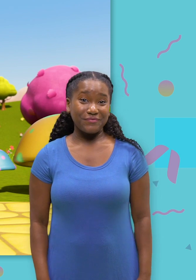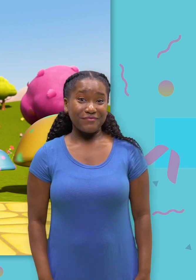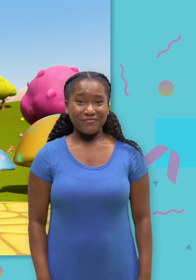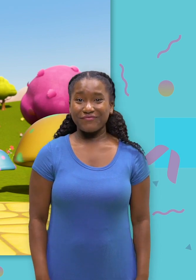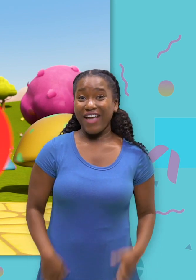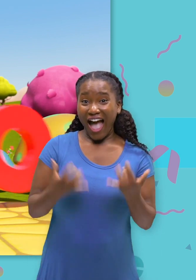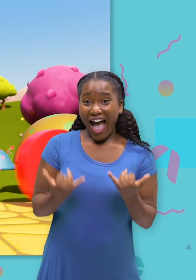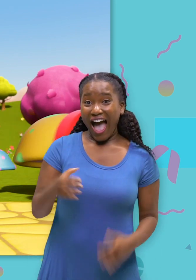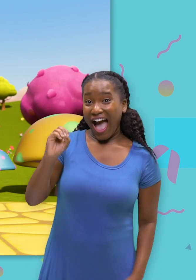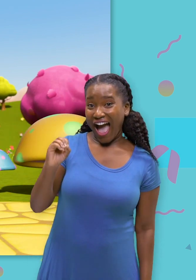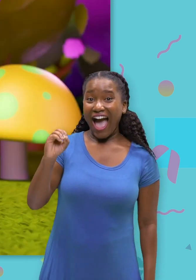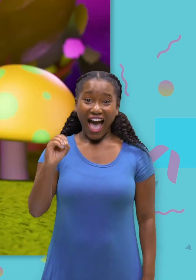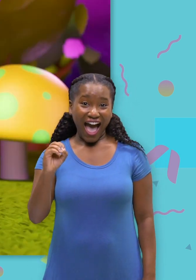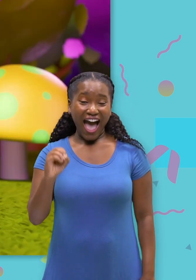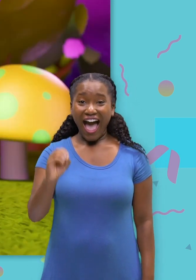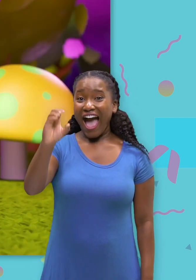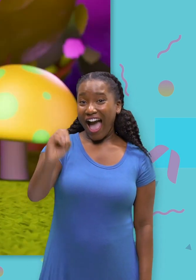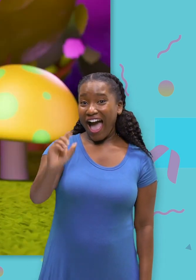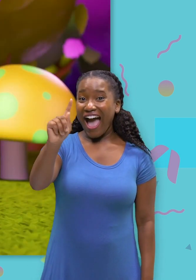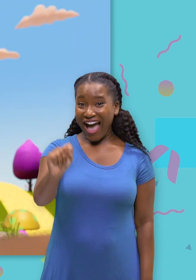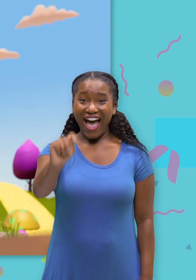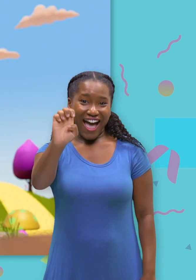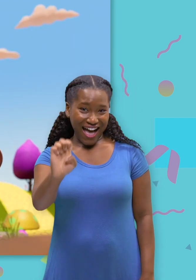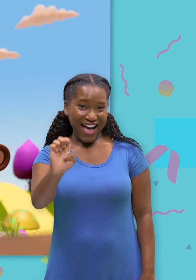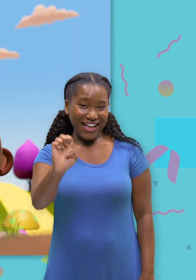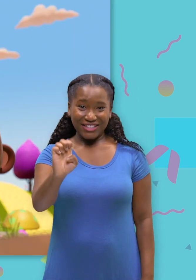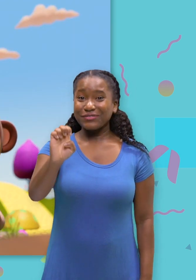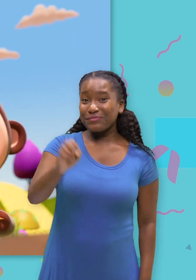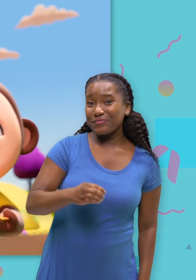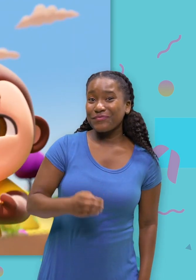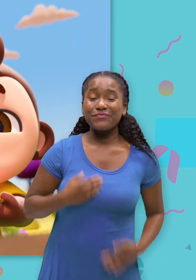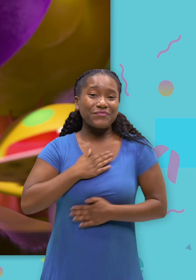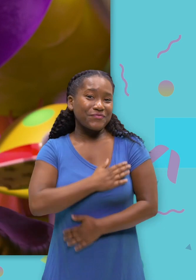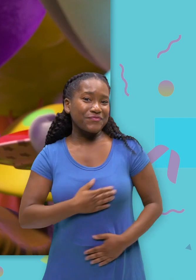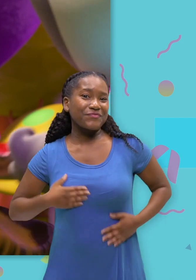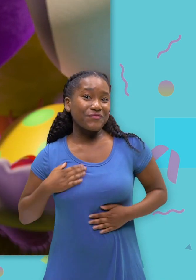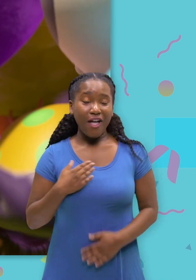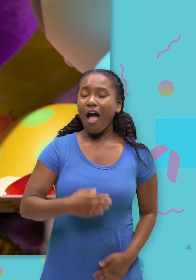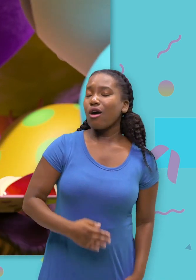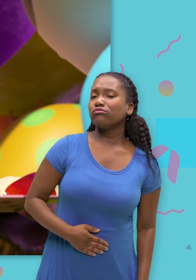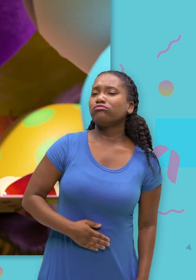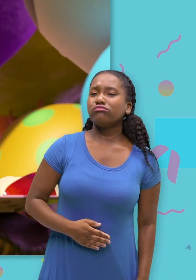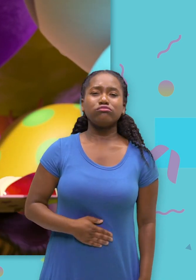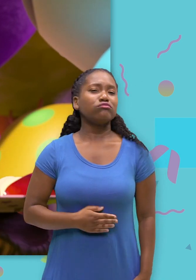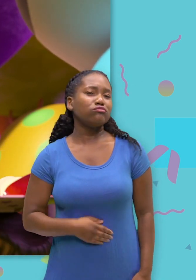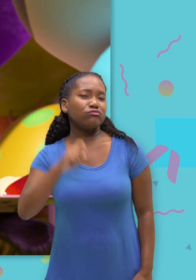This time with an O. I like to oat, oat, oat, opals